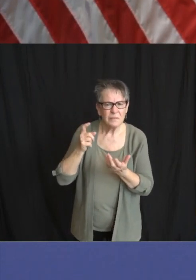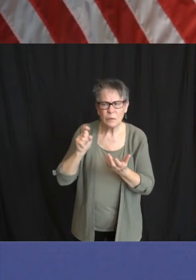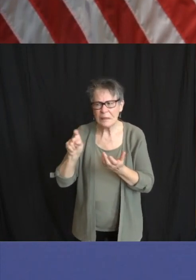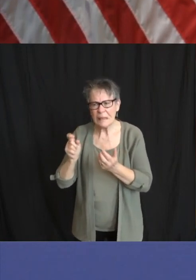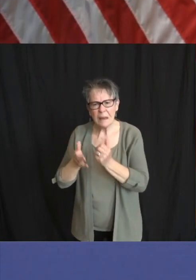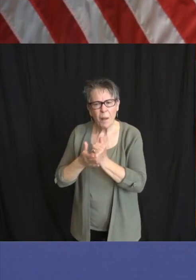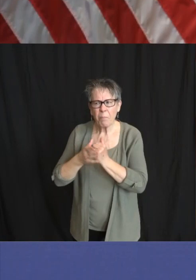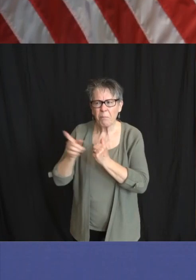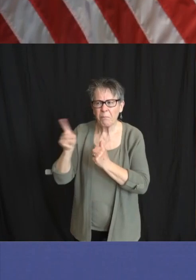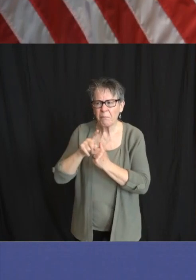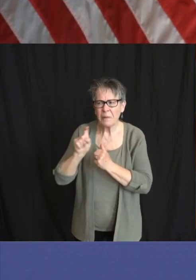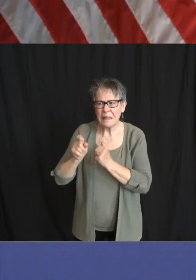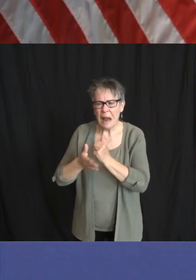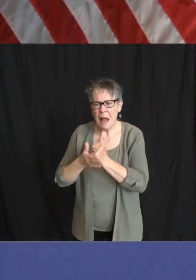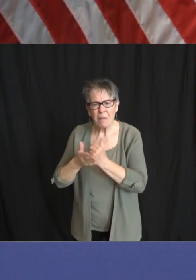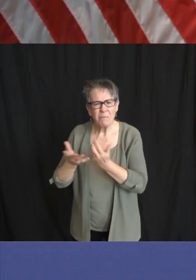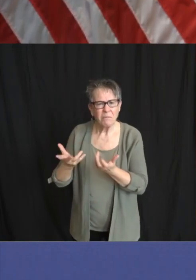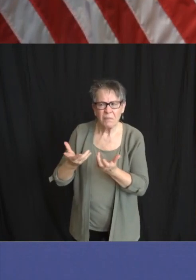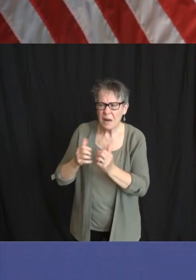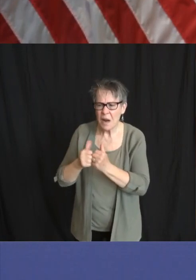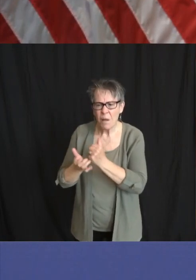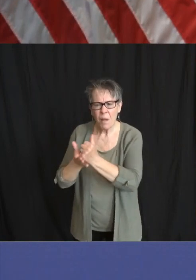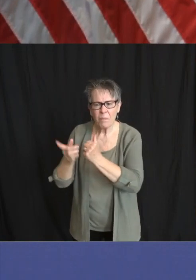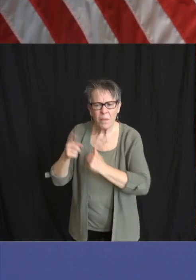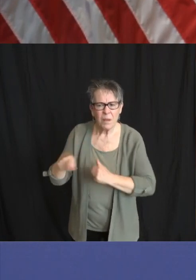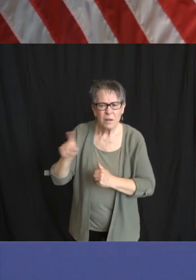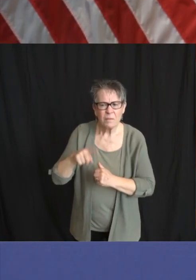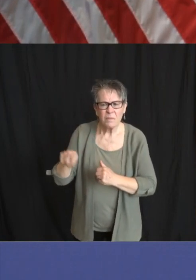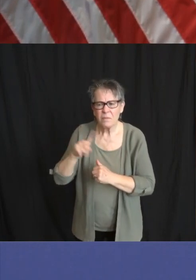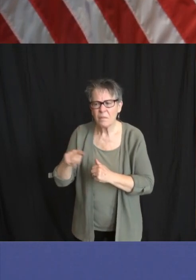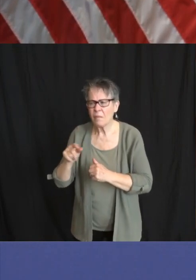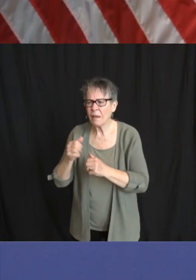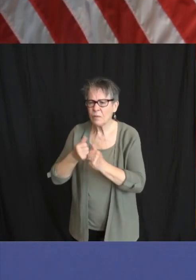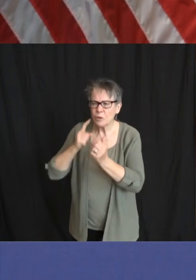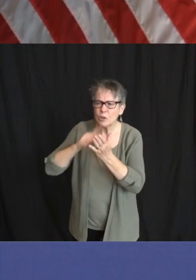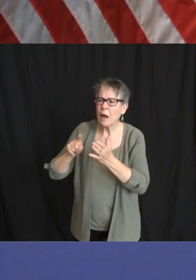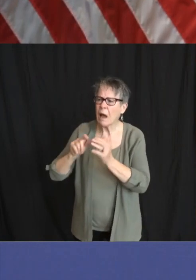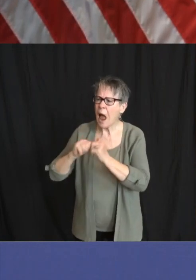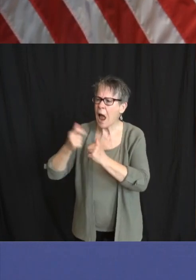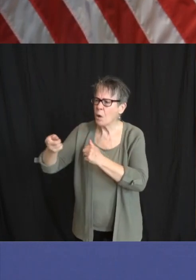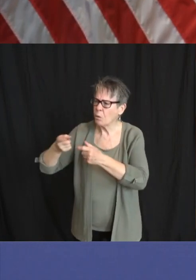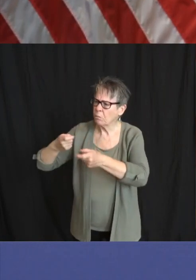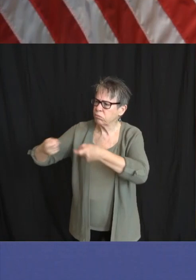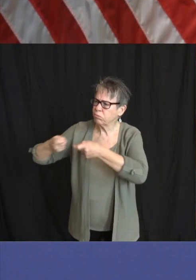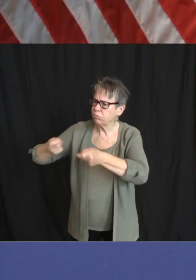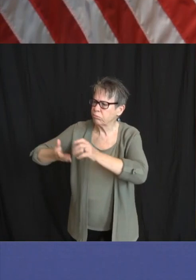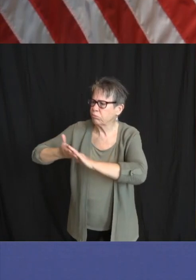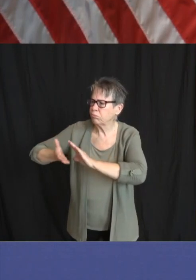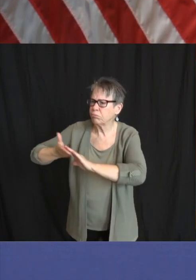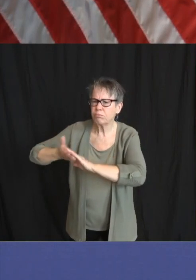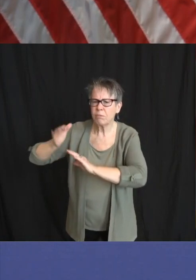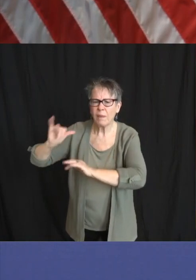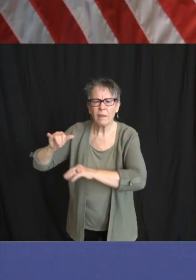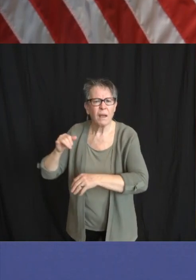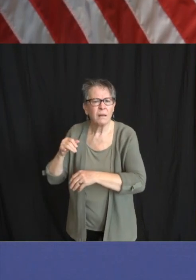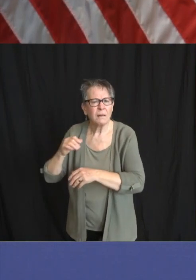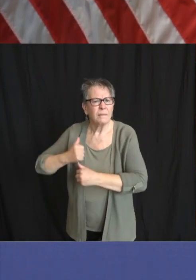run the operation there. I'm looking to make sure Vineland, we've seen a slight uptick in numbers here. Judy, I'm not sure